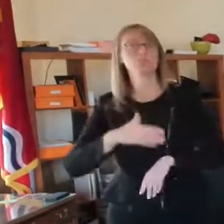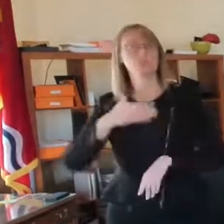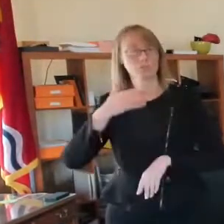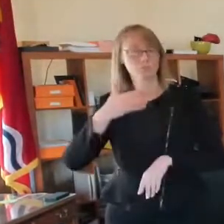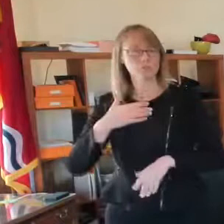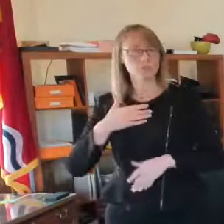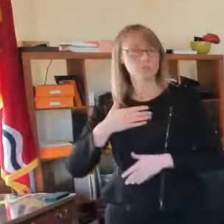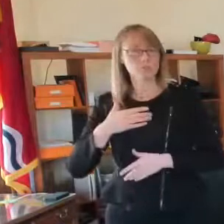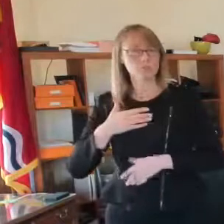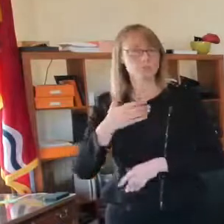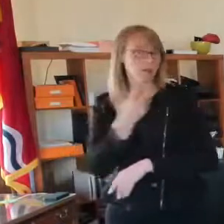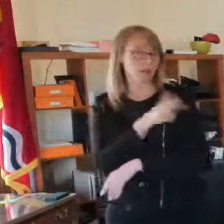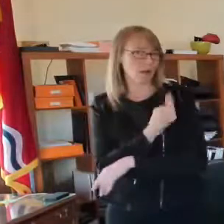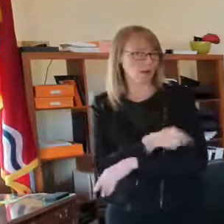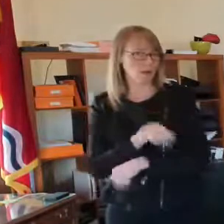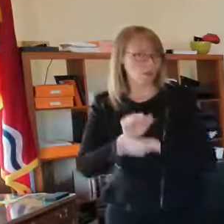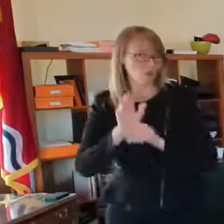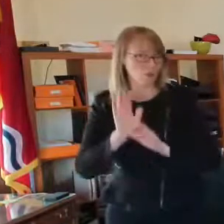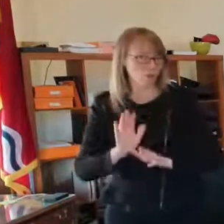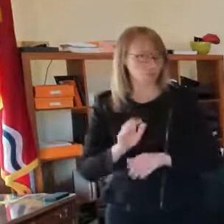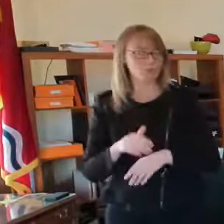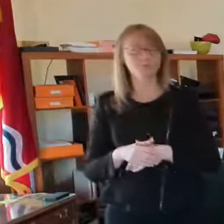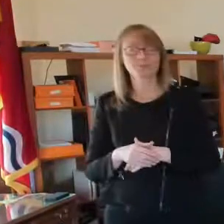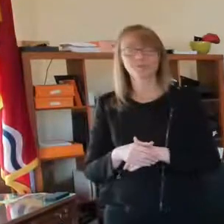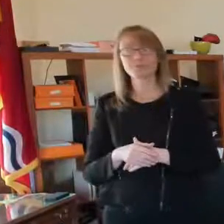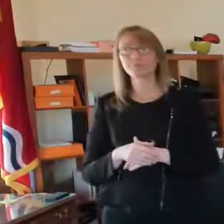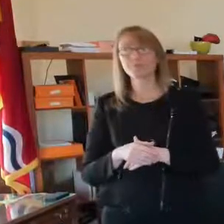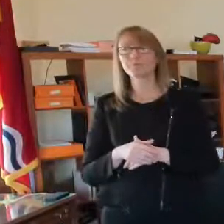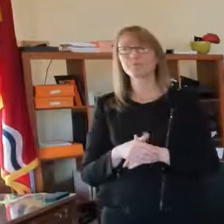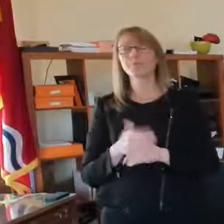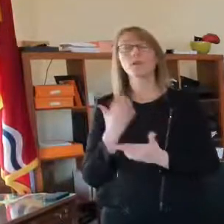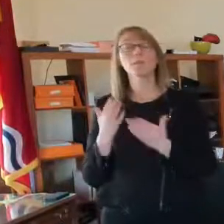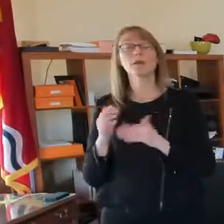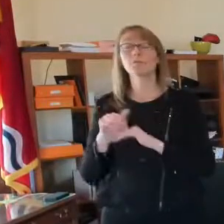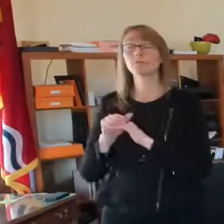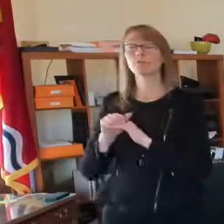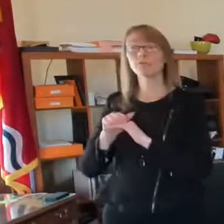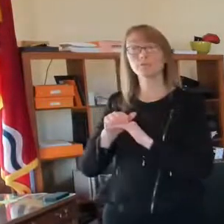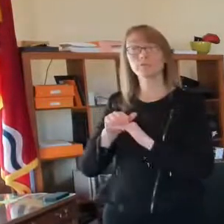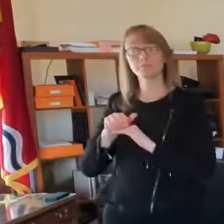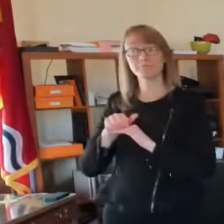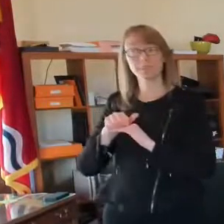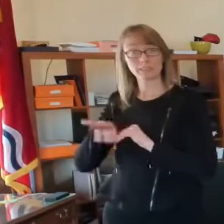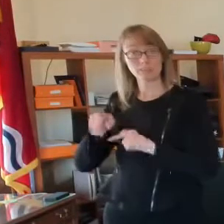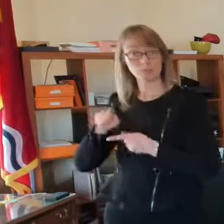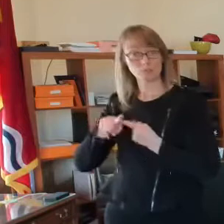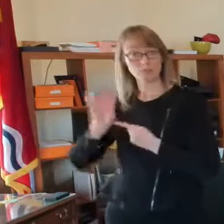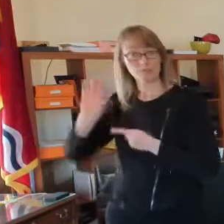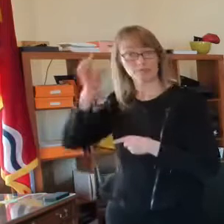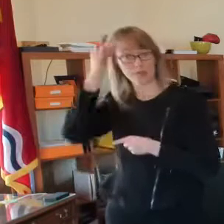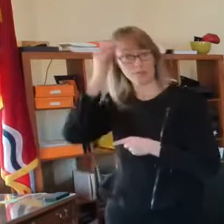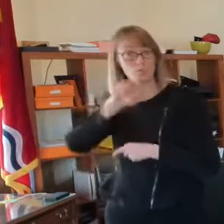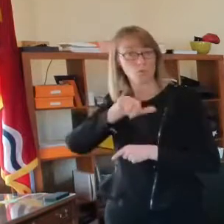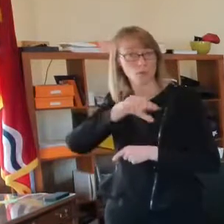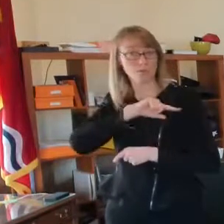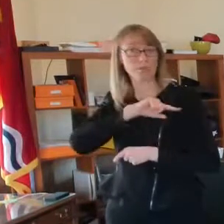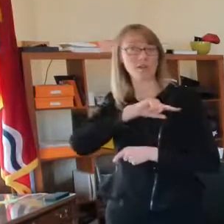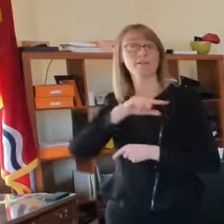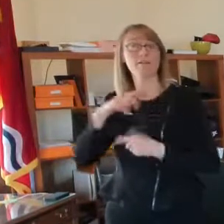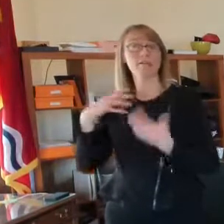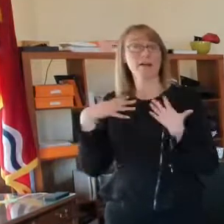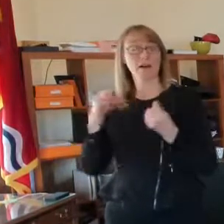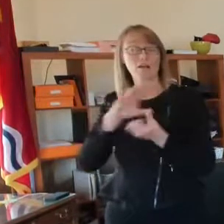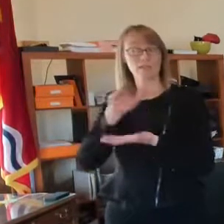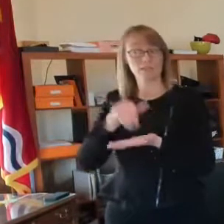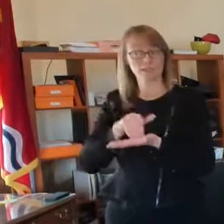the federally qualified health centers, or maybe the federally qualified health centers would go to them in a way to get a number of people done at one time. That's all